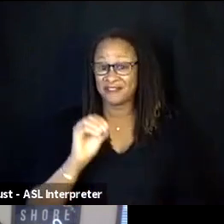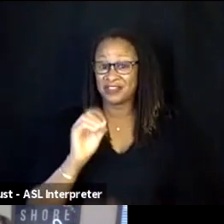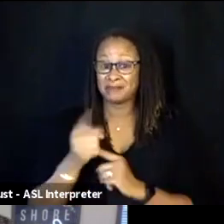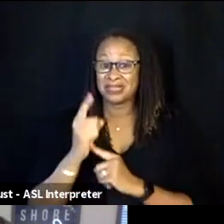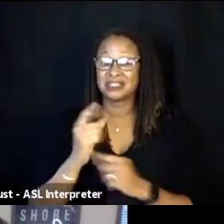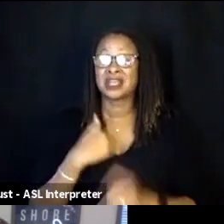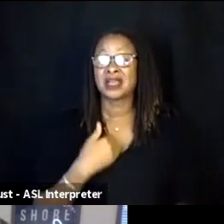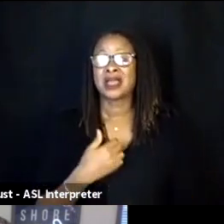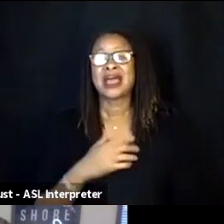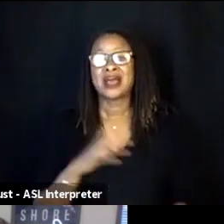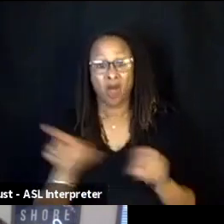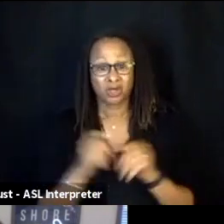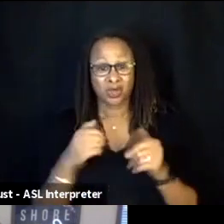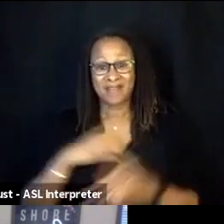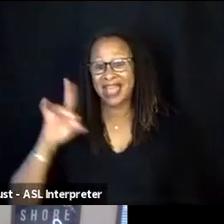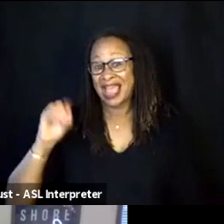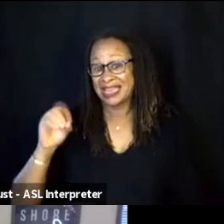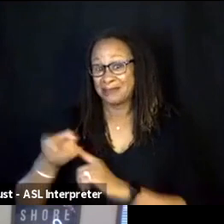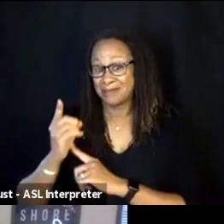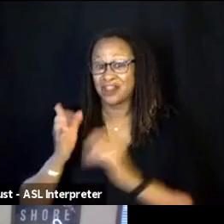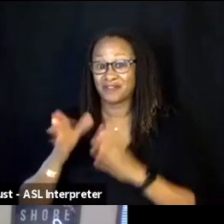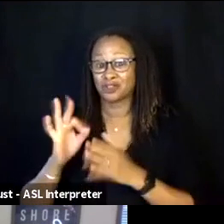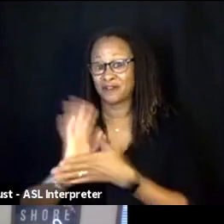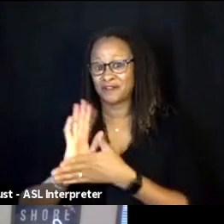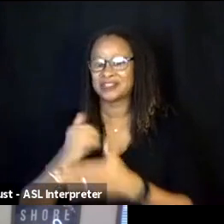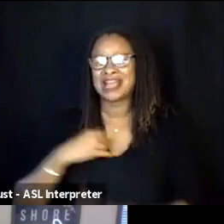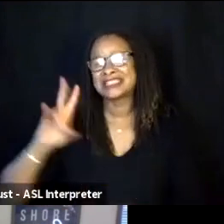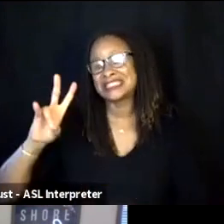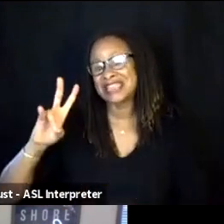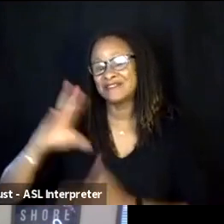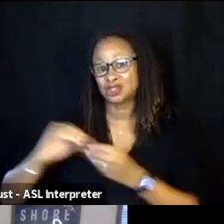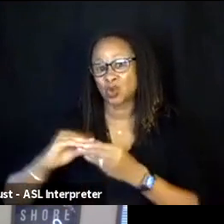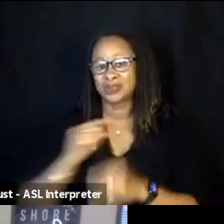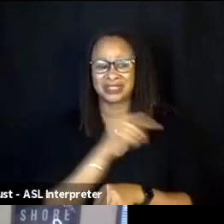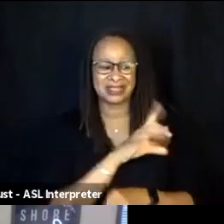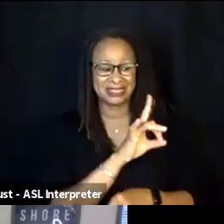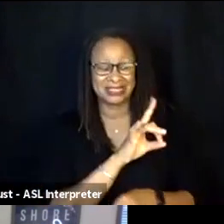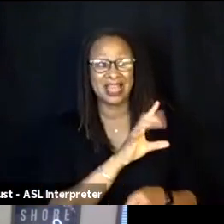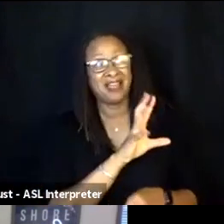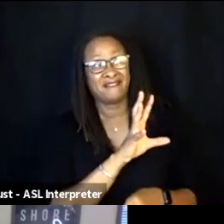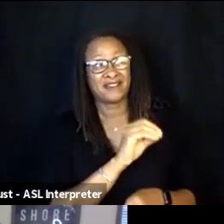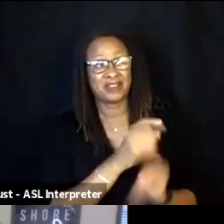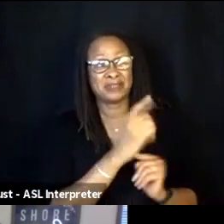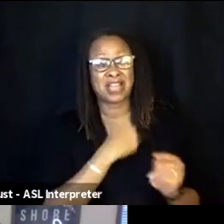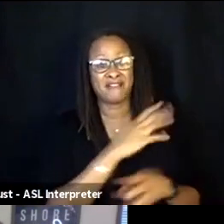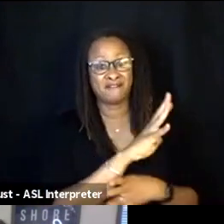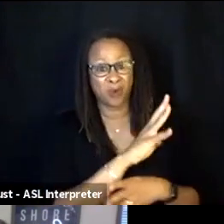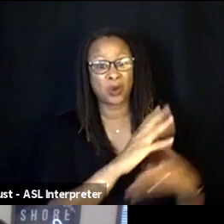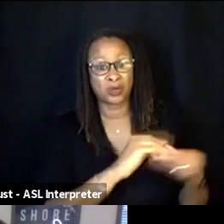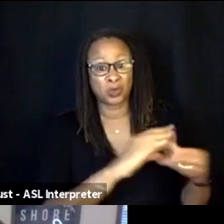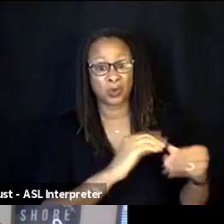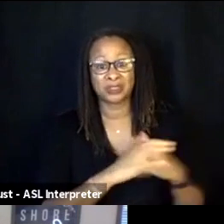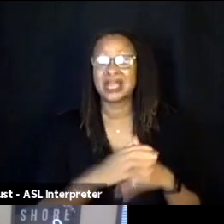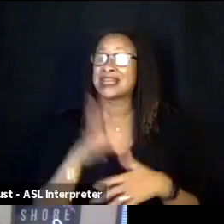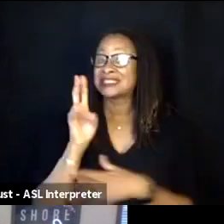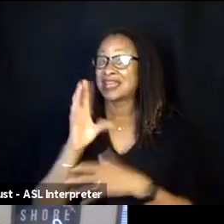there's an 80-minute version of the film that has 7 stories total. So we followed 7 stories of men and